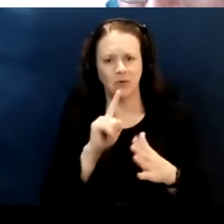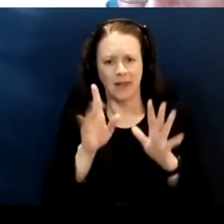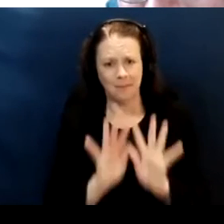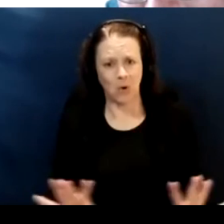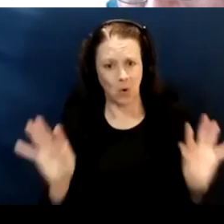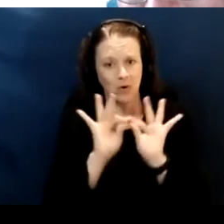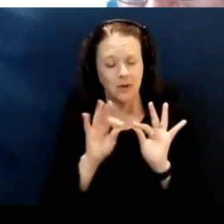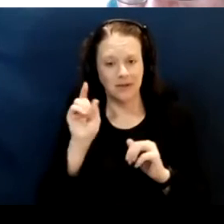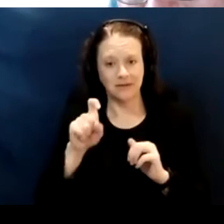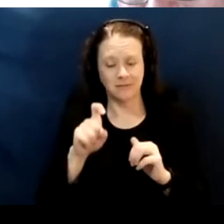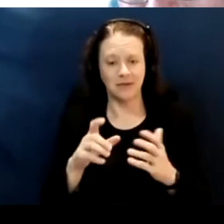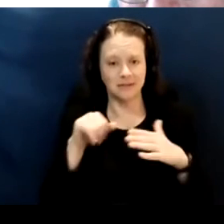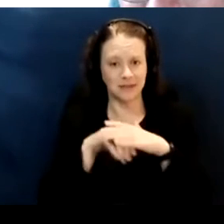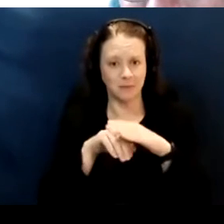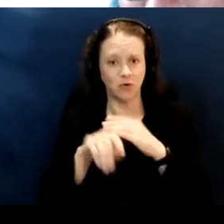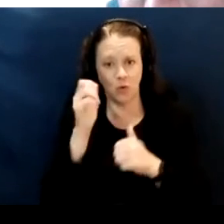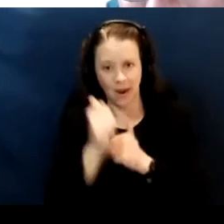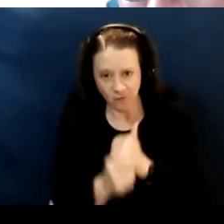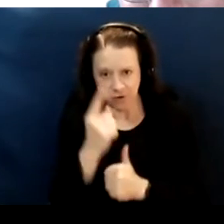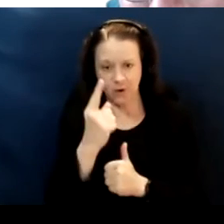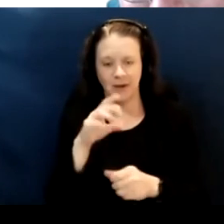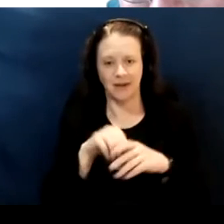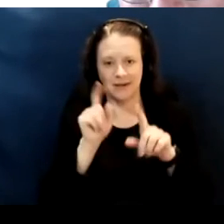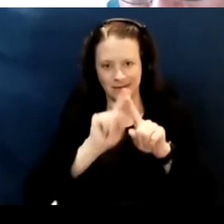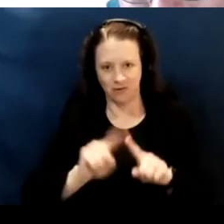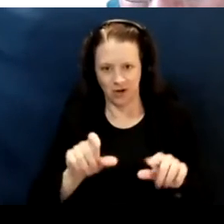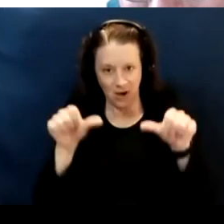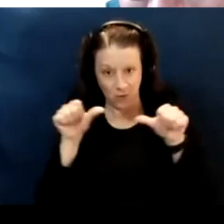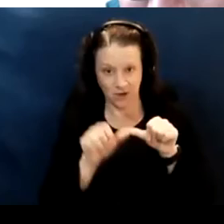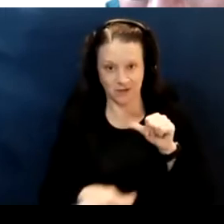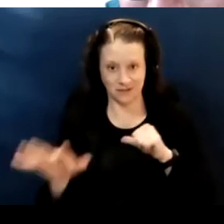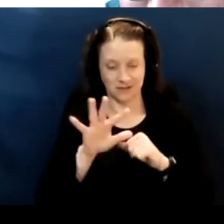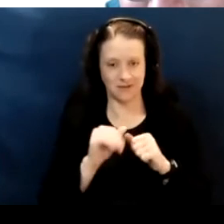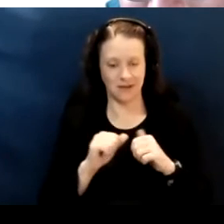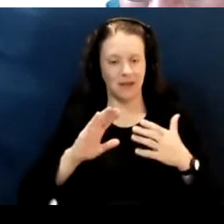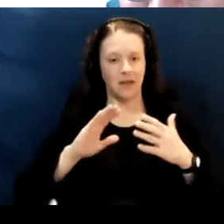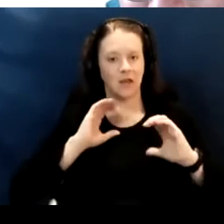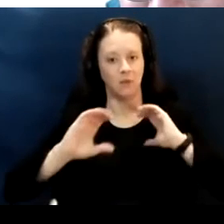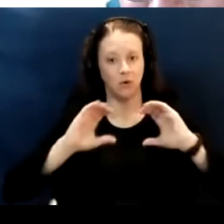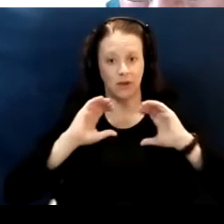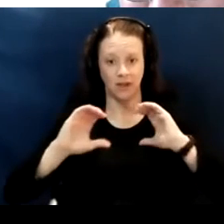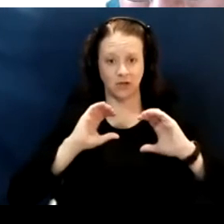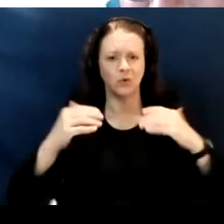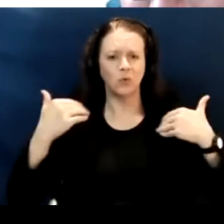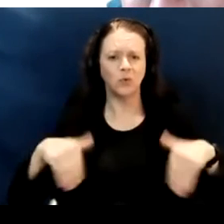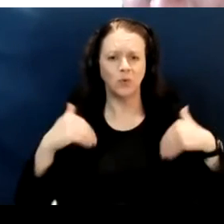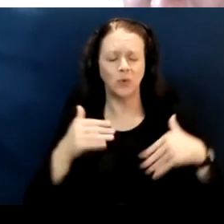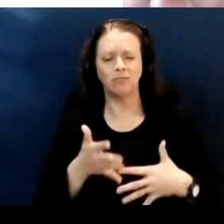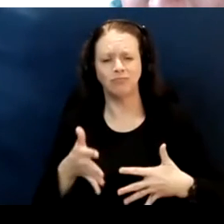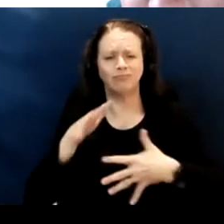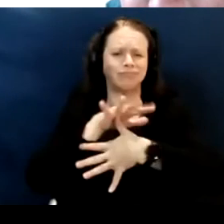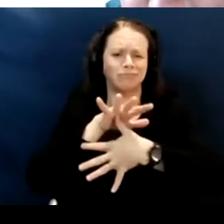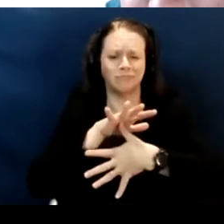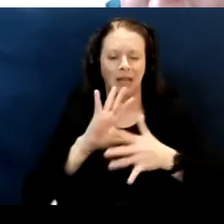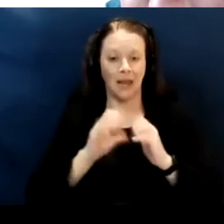to be accessible to everyone in different areas. Communication is very key in how